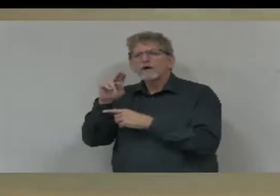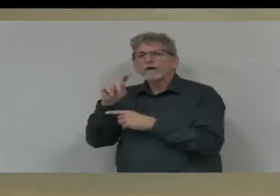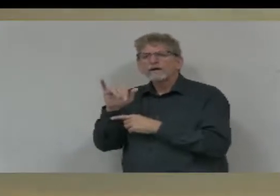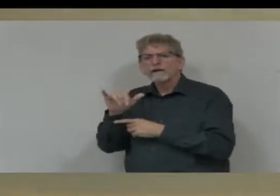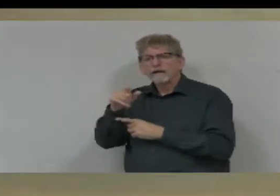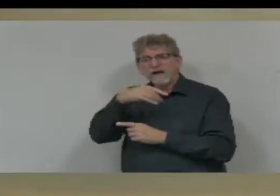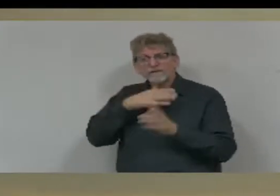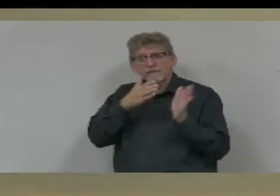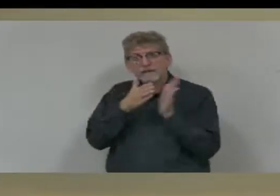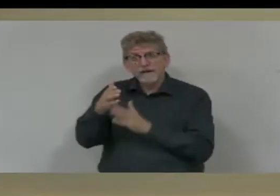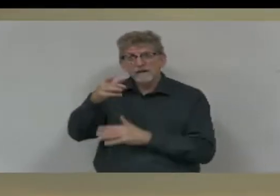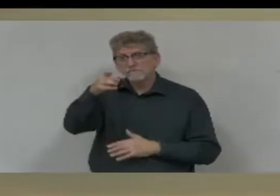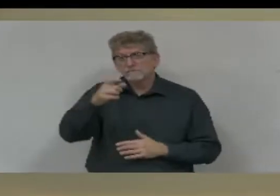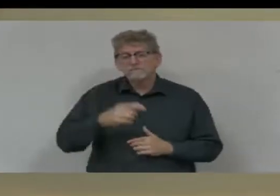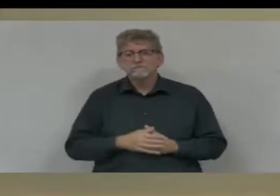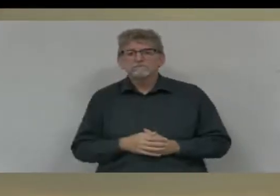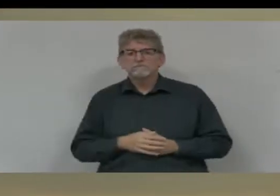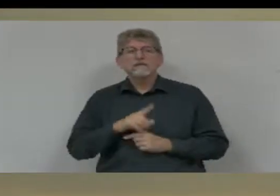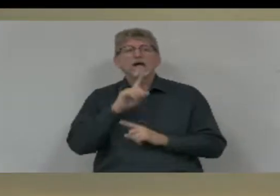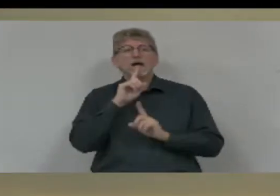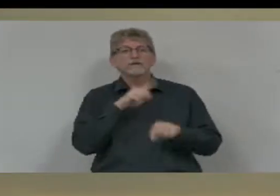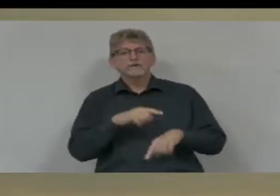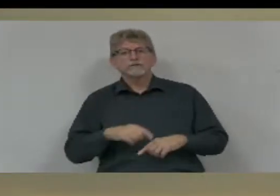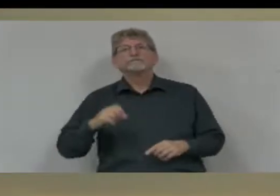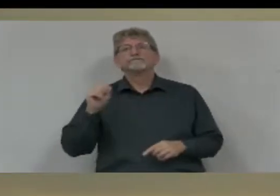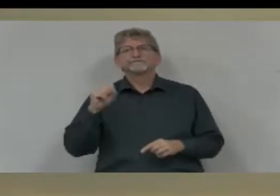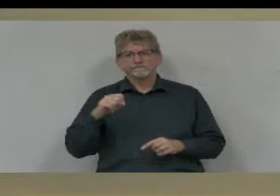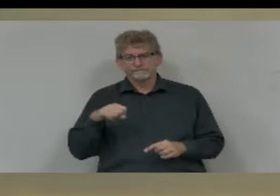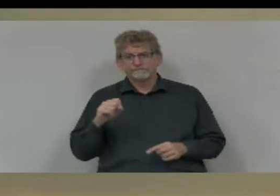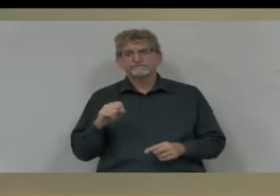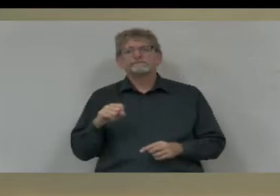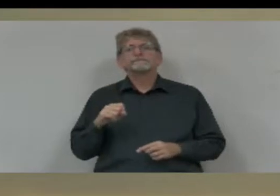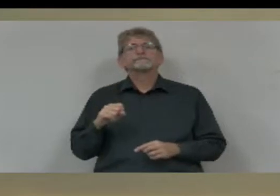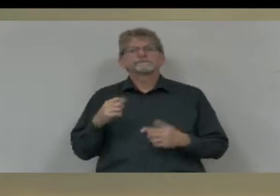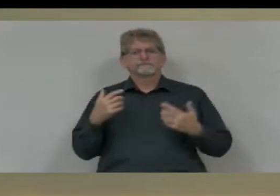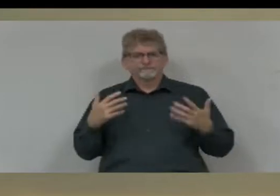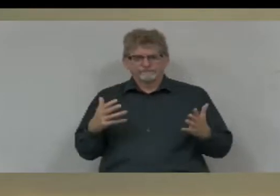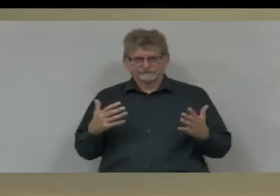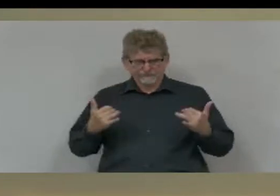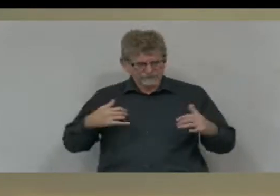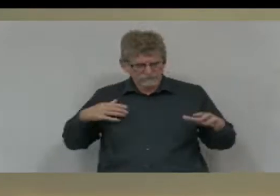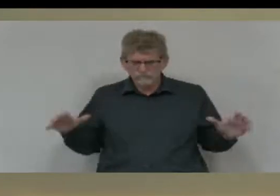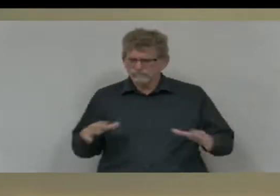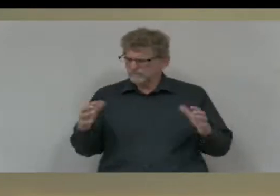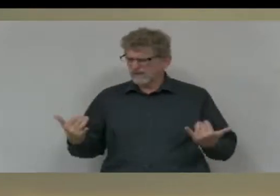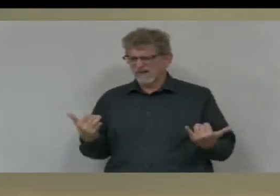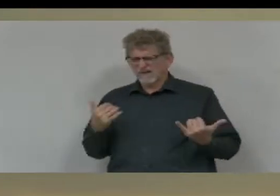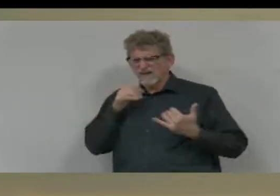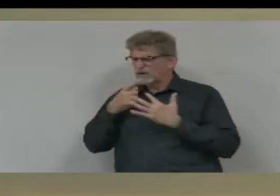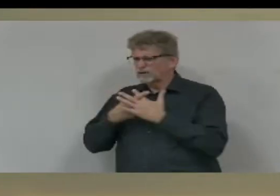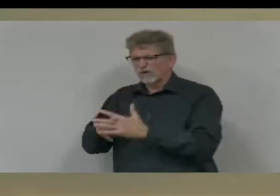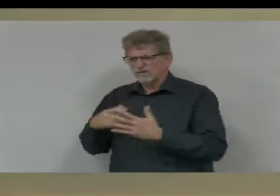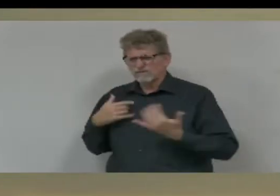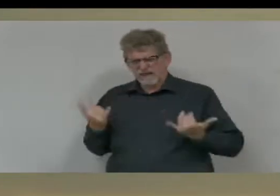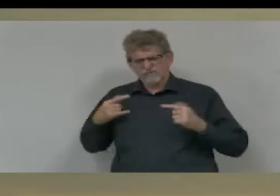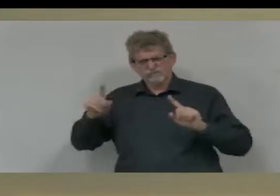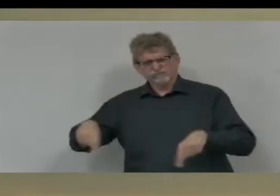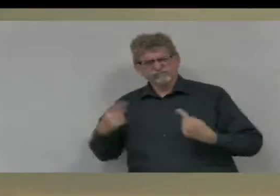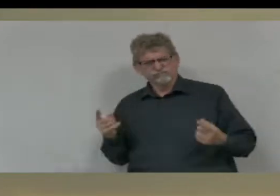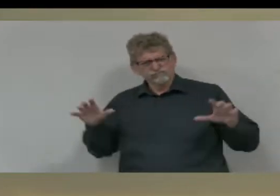Yes, we are actively working with our